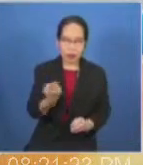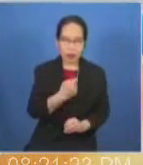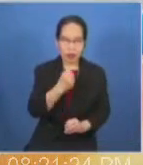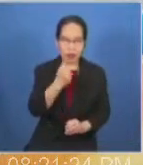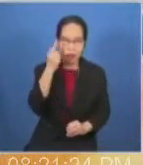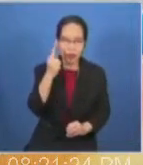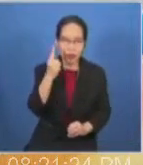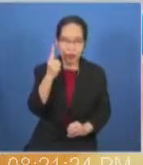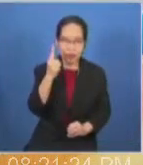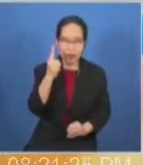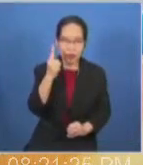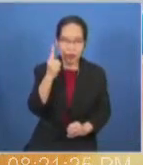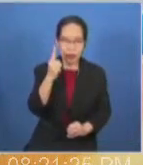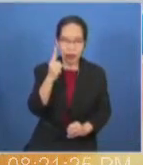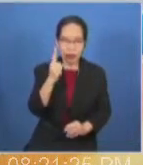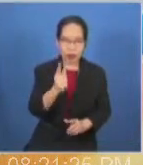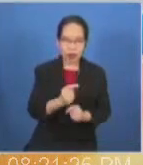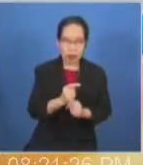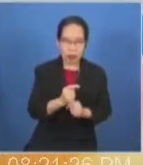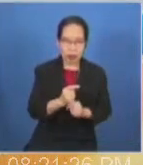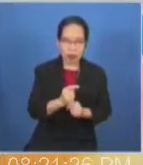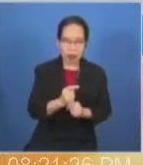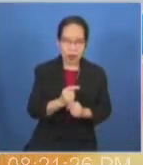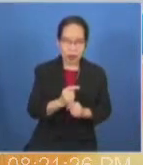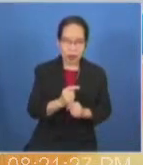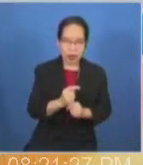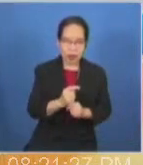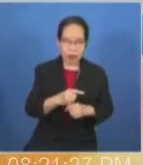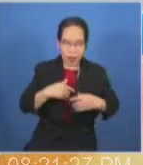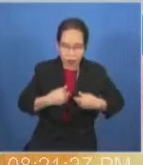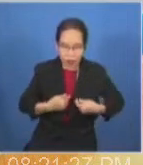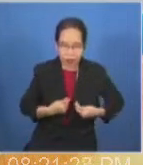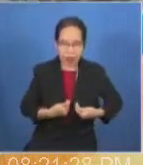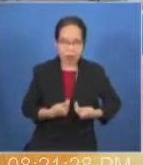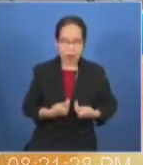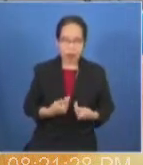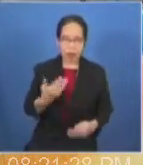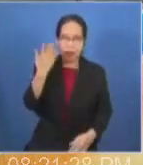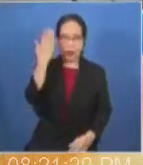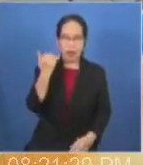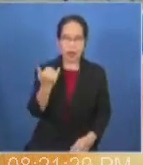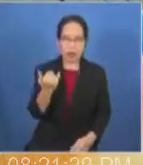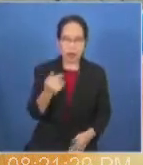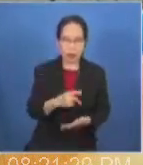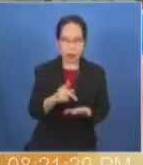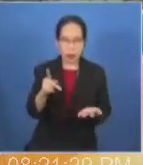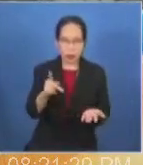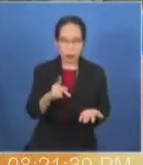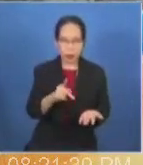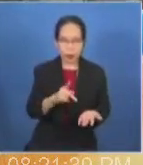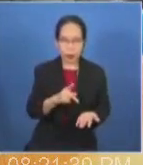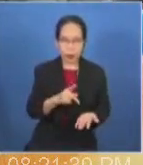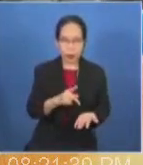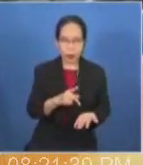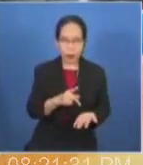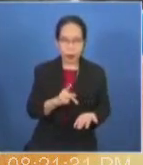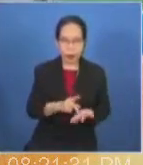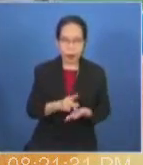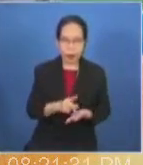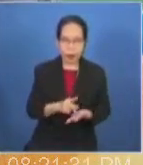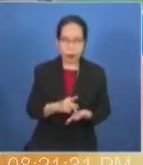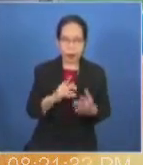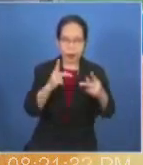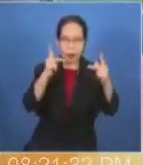We should not get tired of what we are doing. Why? It is apparently part